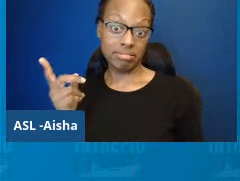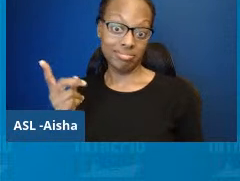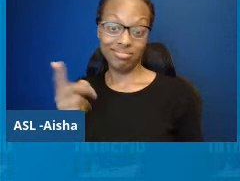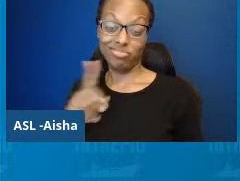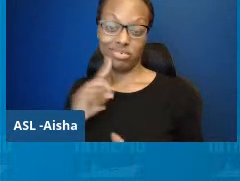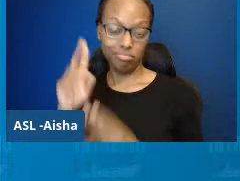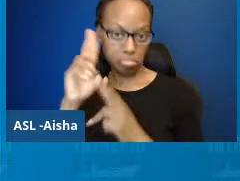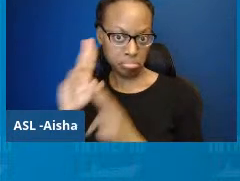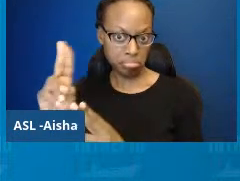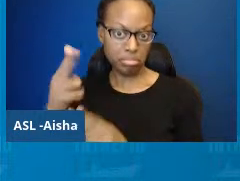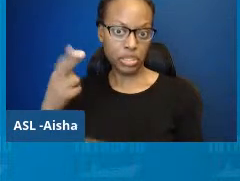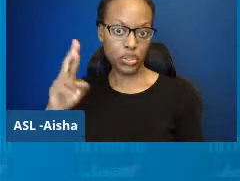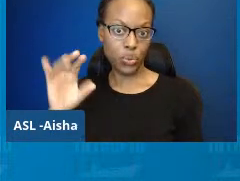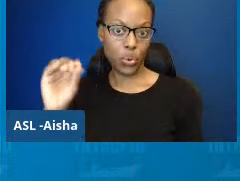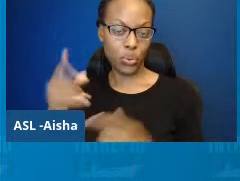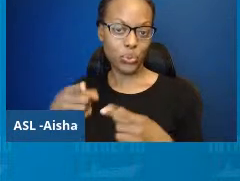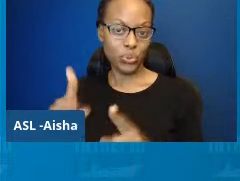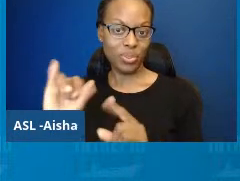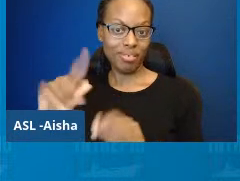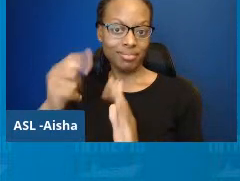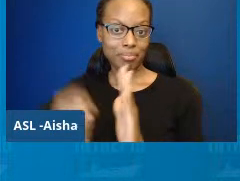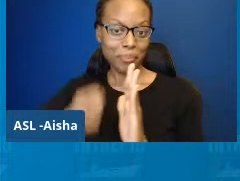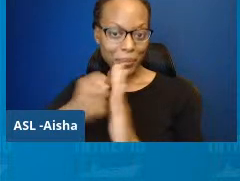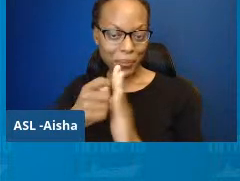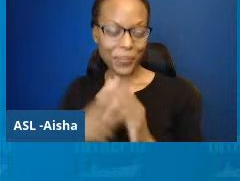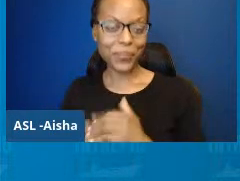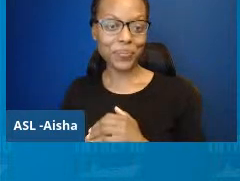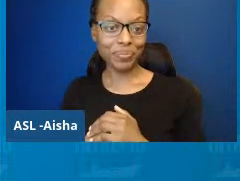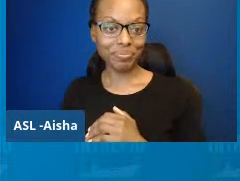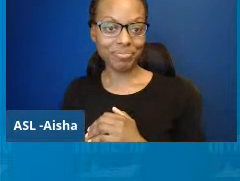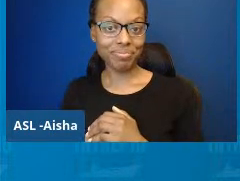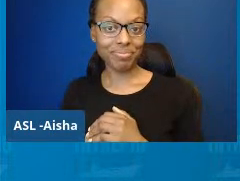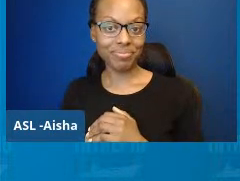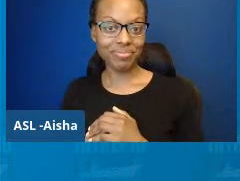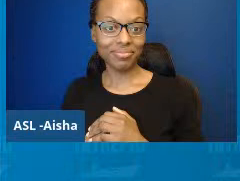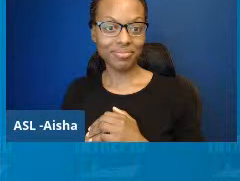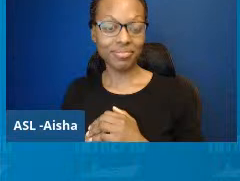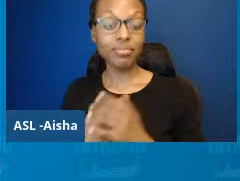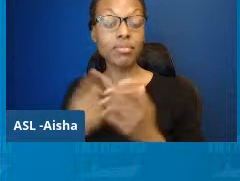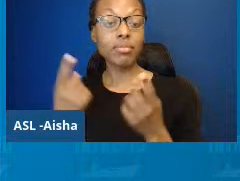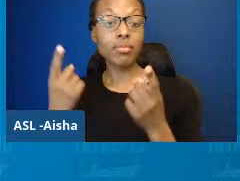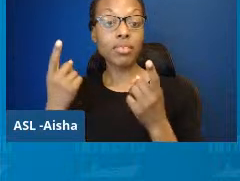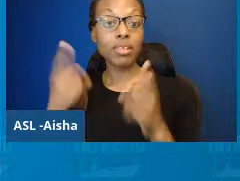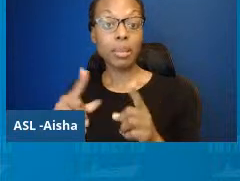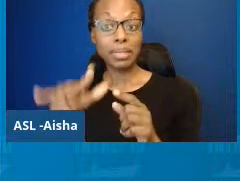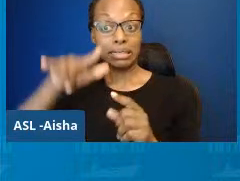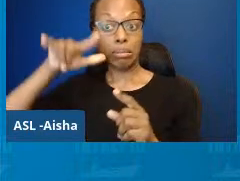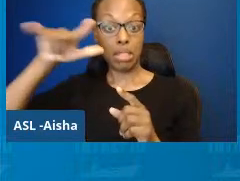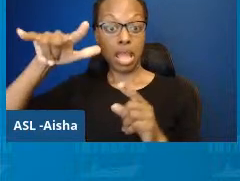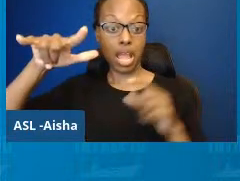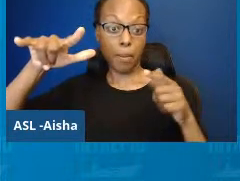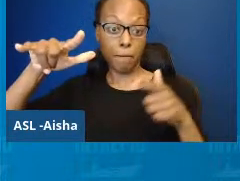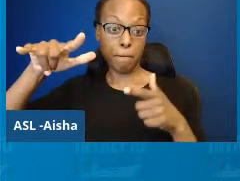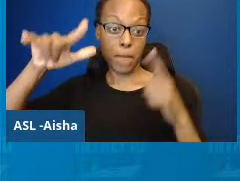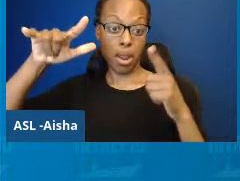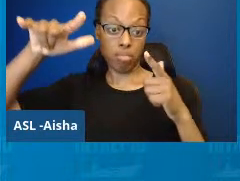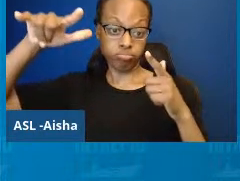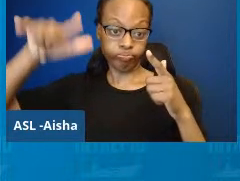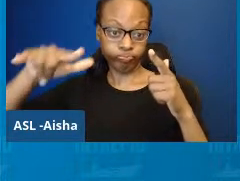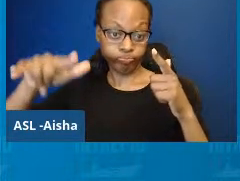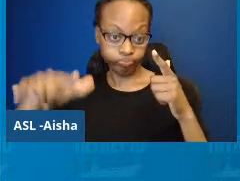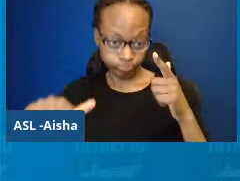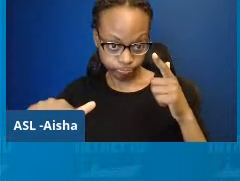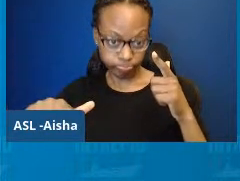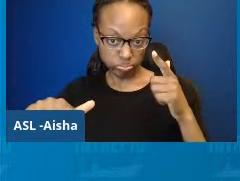hero during this time. He actually survived an attack where his plane was shot down. He survived, but